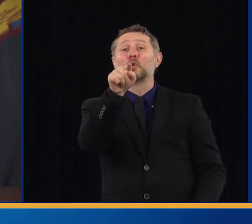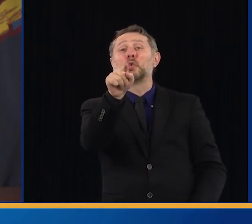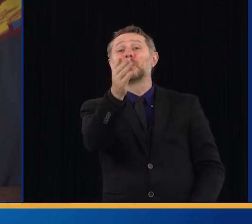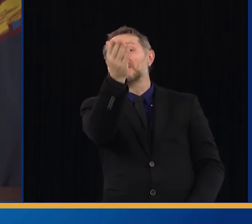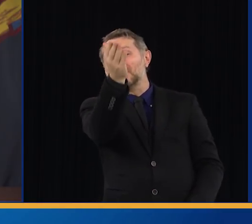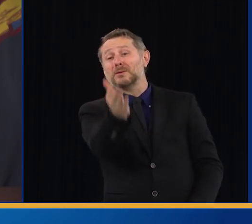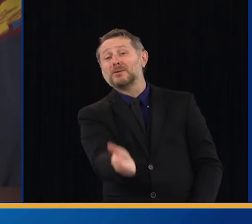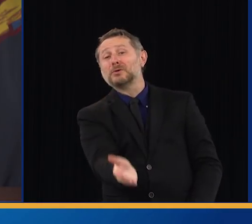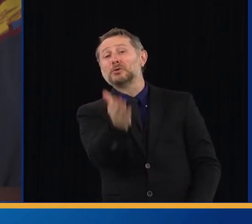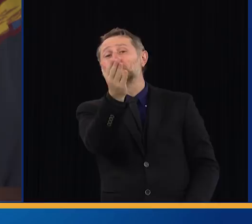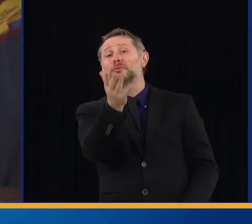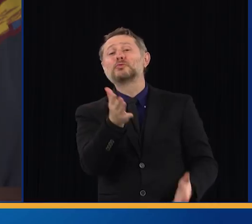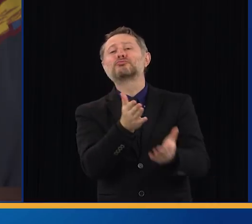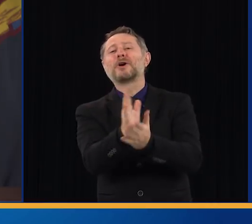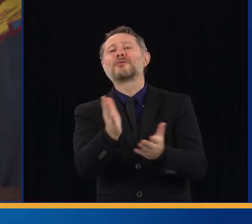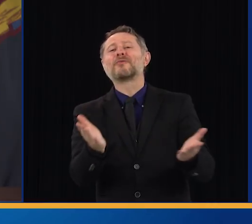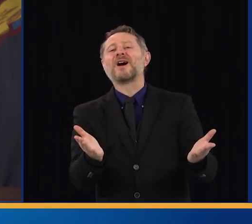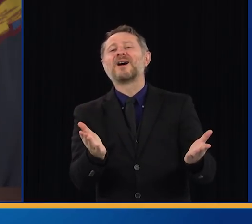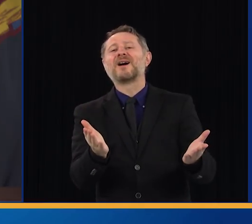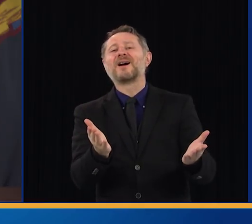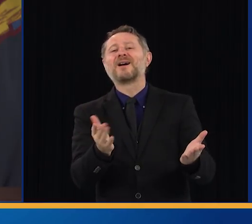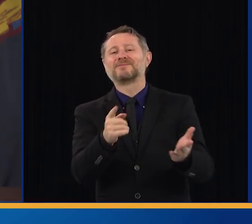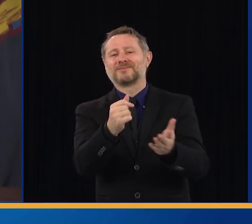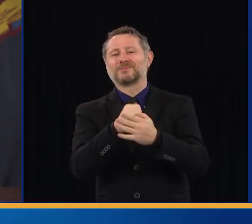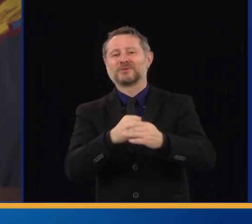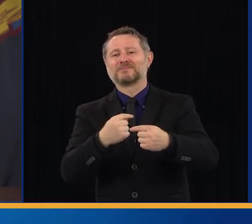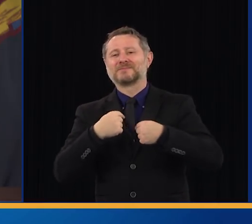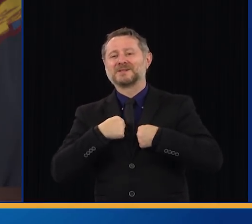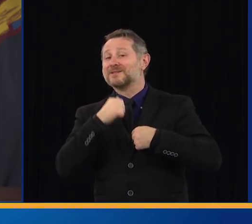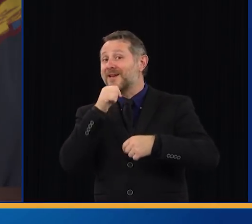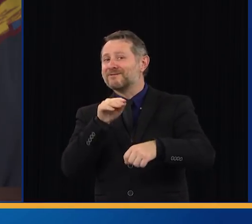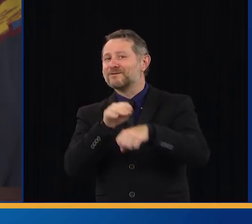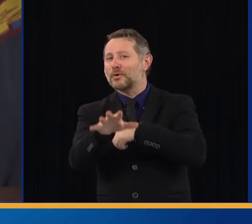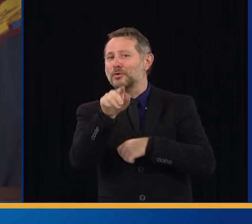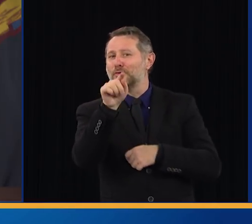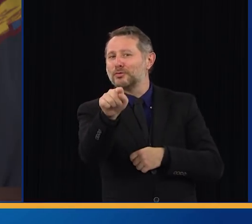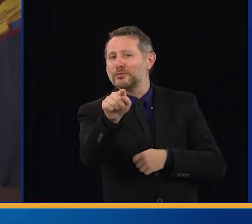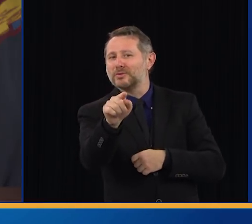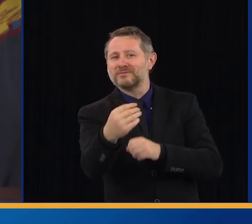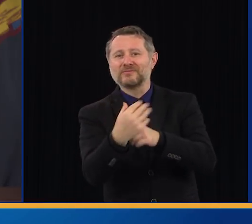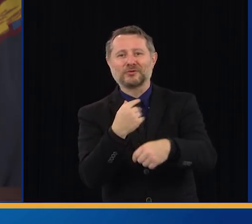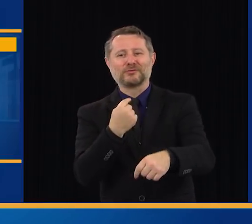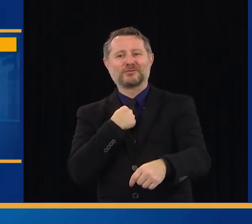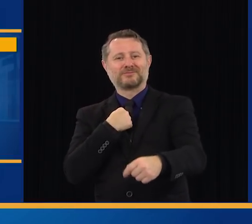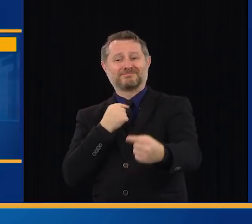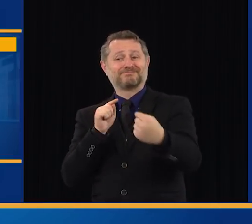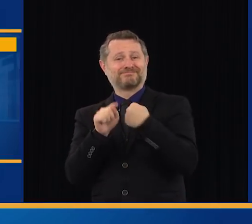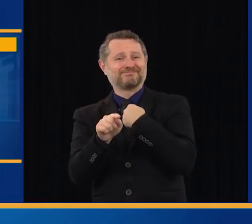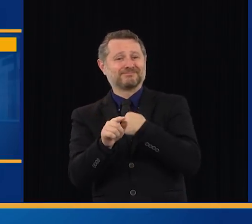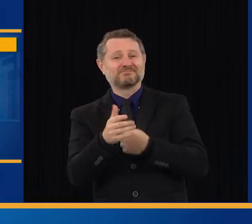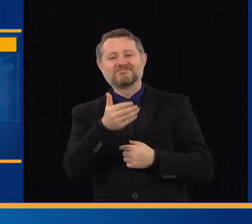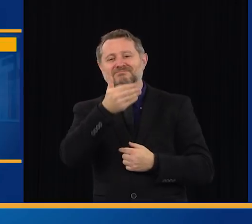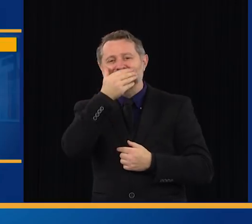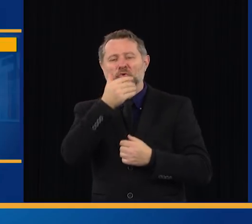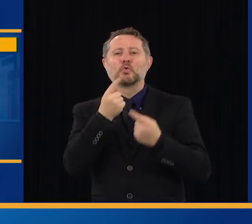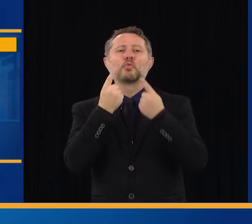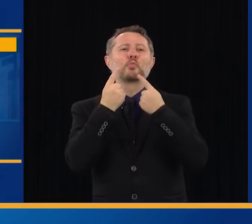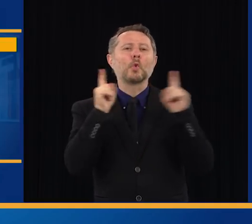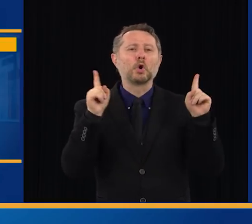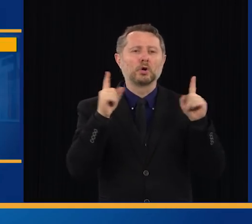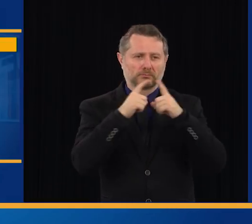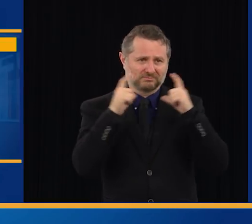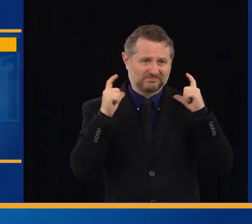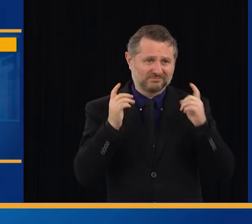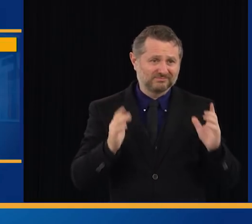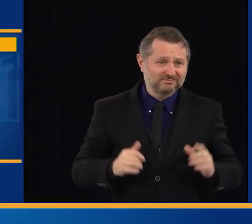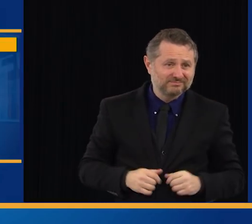reasonable safeguards not to get infected. So the masks work. We said